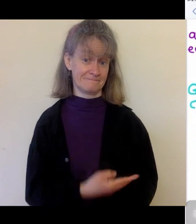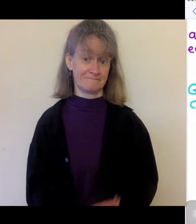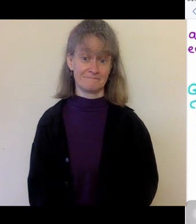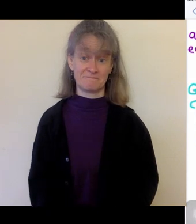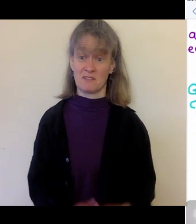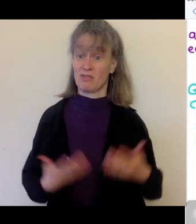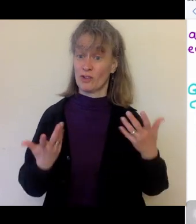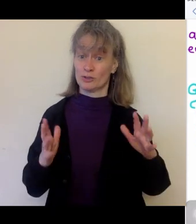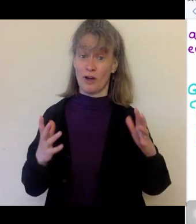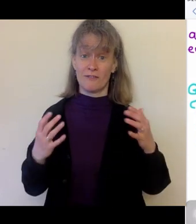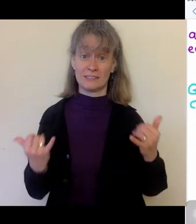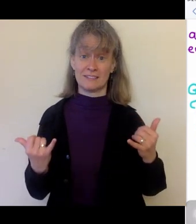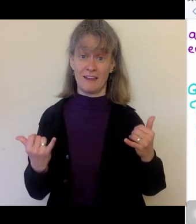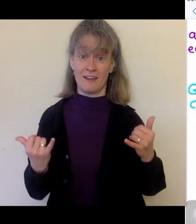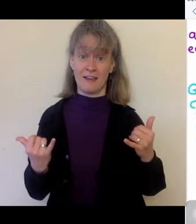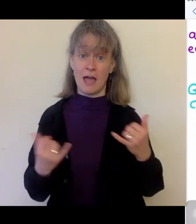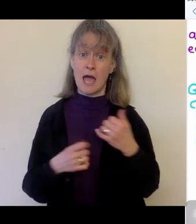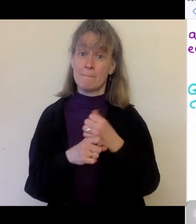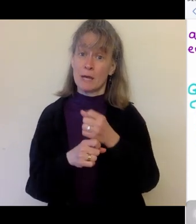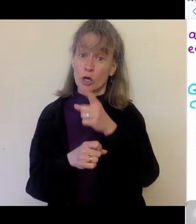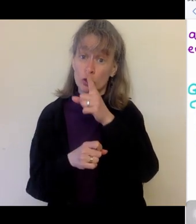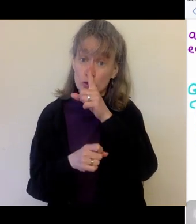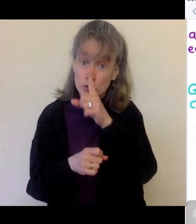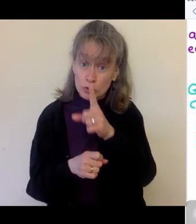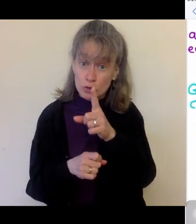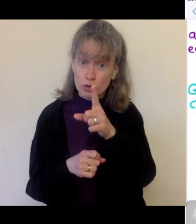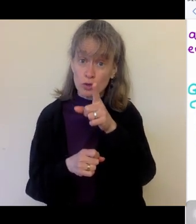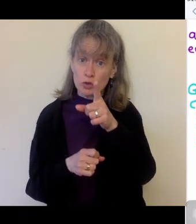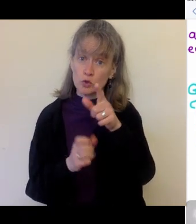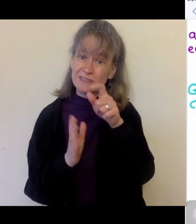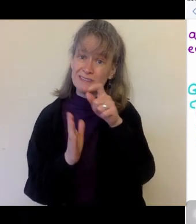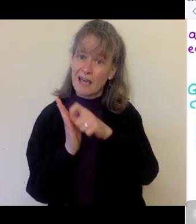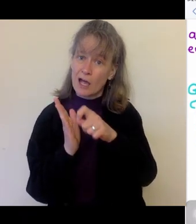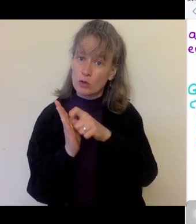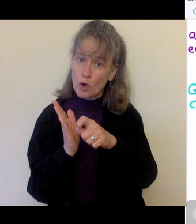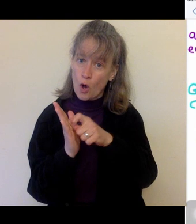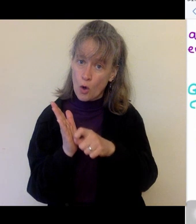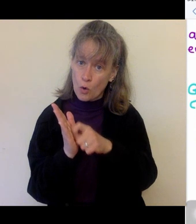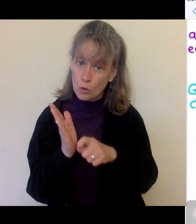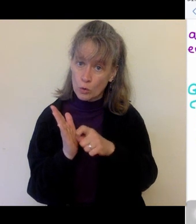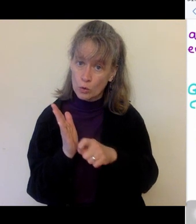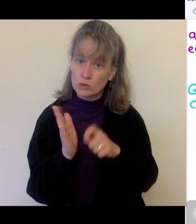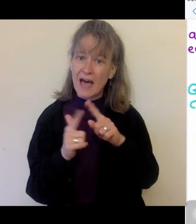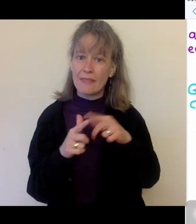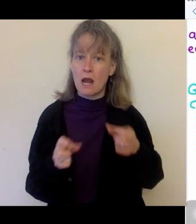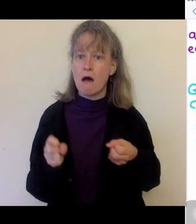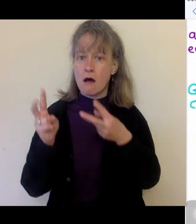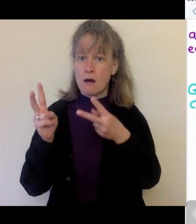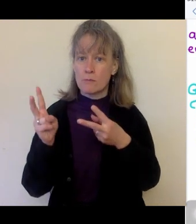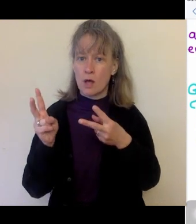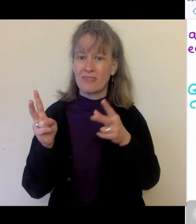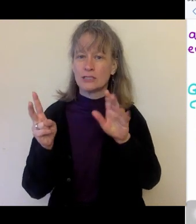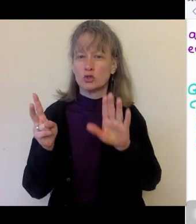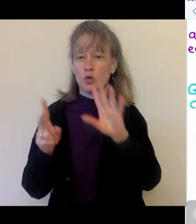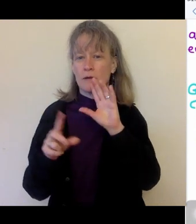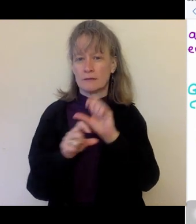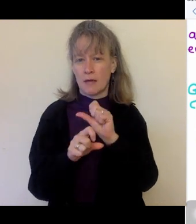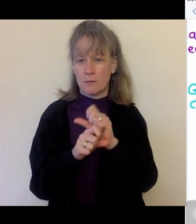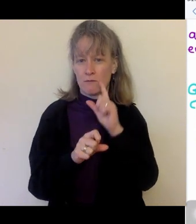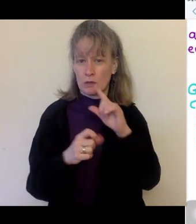That's all for today. Make sure to take the notes that you took and upload them as your assignment for today.